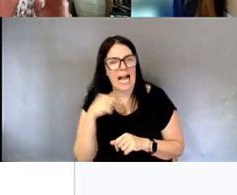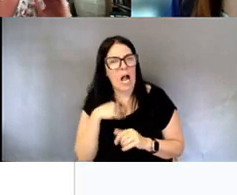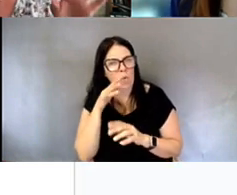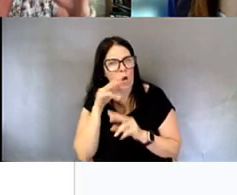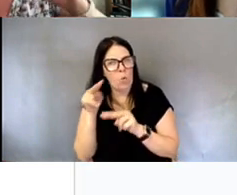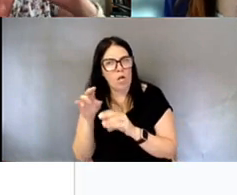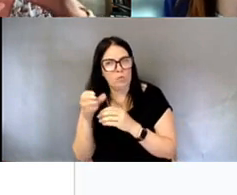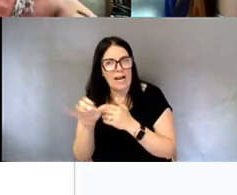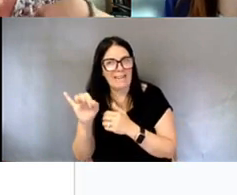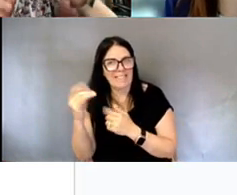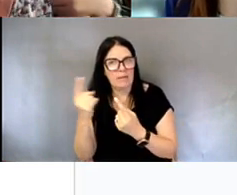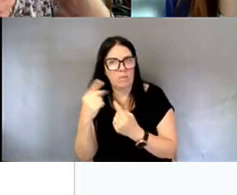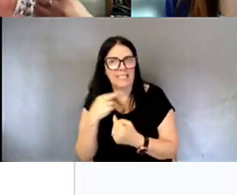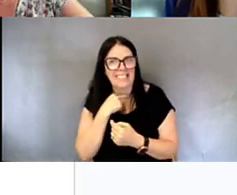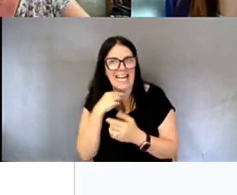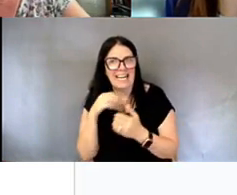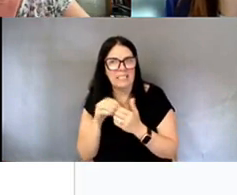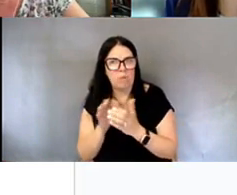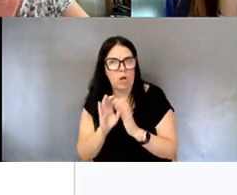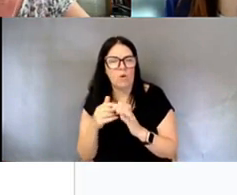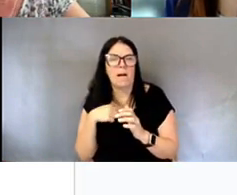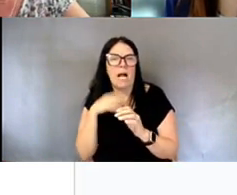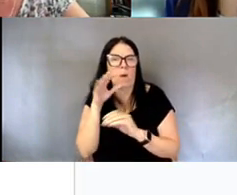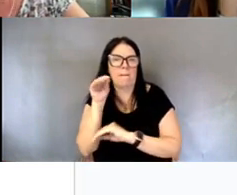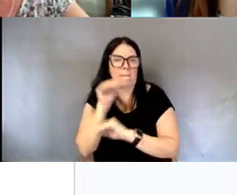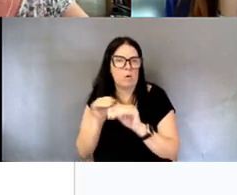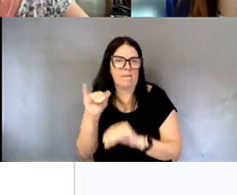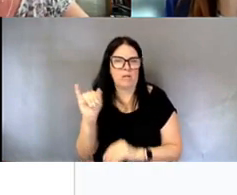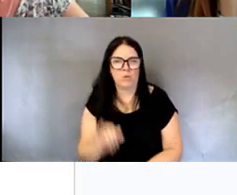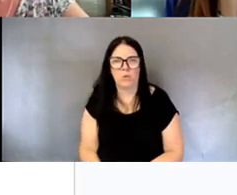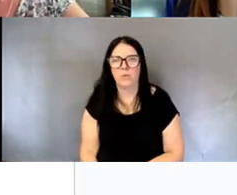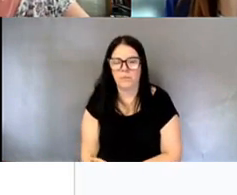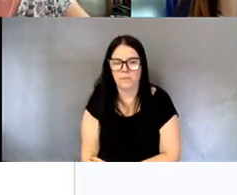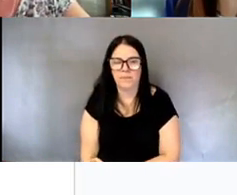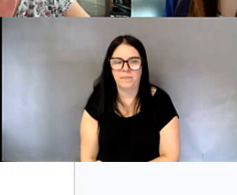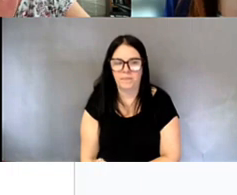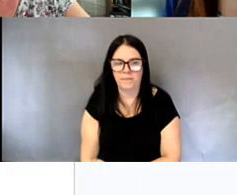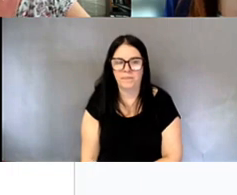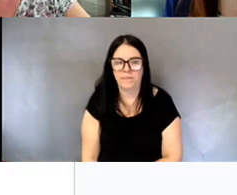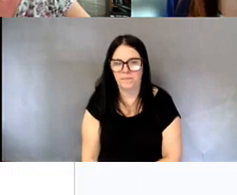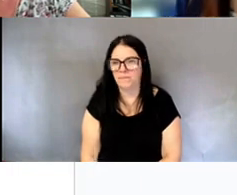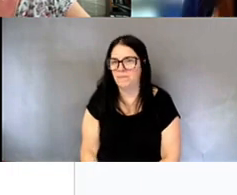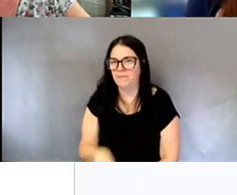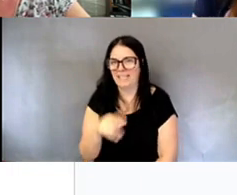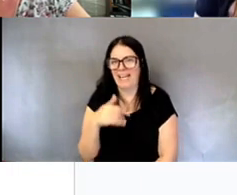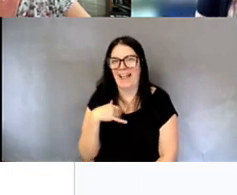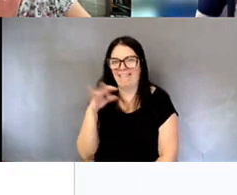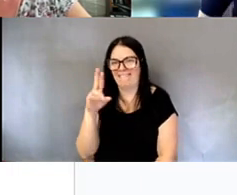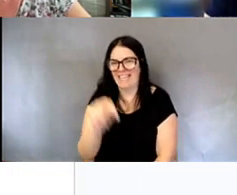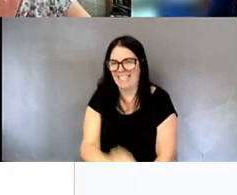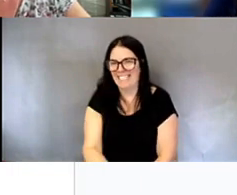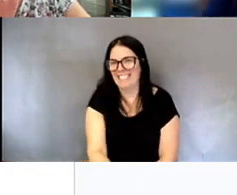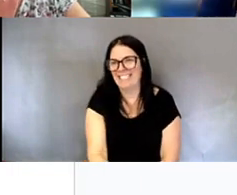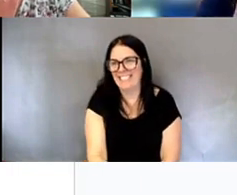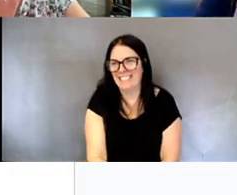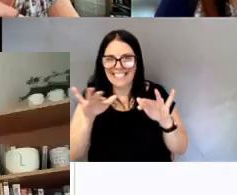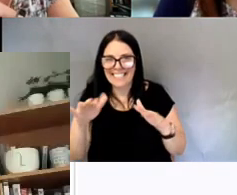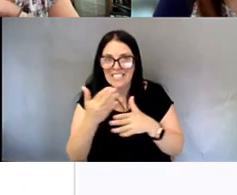somebody gets stuck in a small group, I'll move them around as well. Okay. Have fun, everybody.